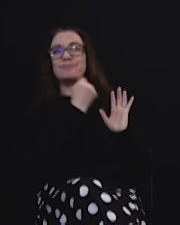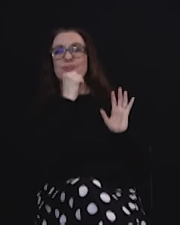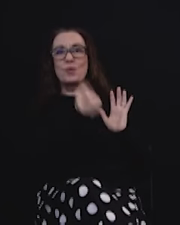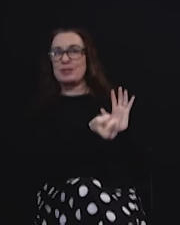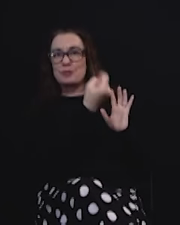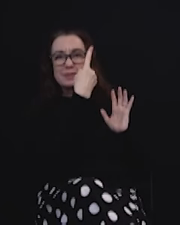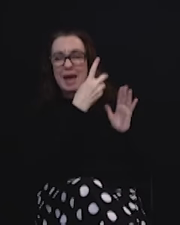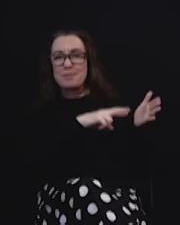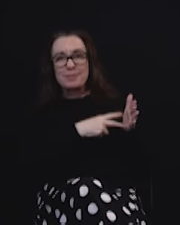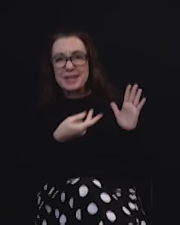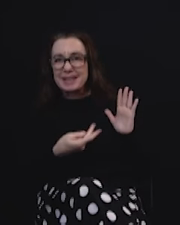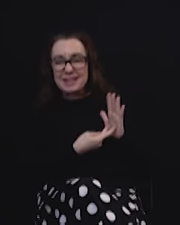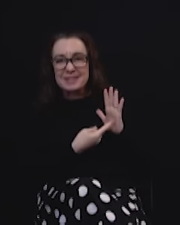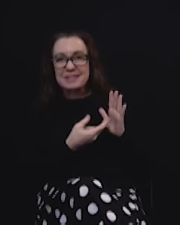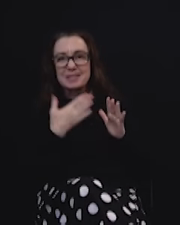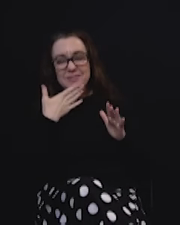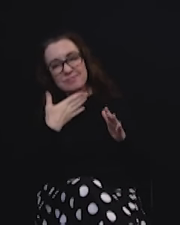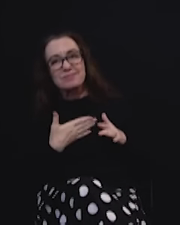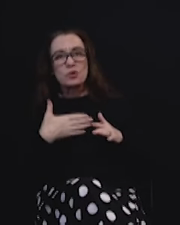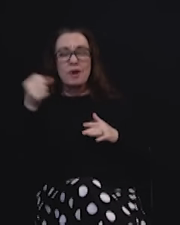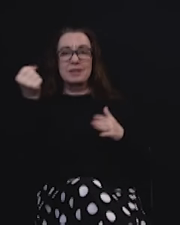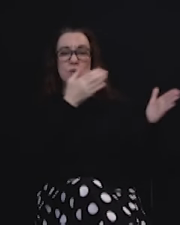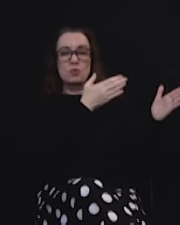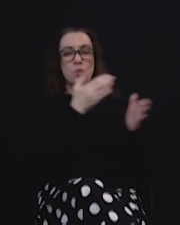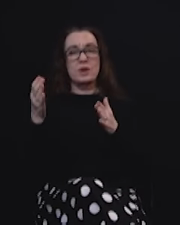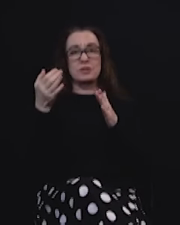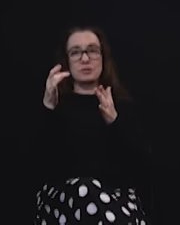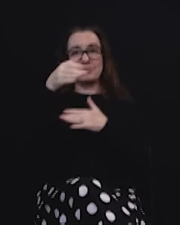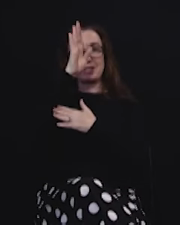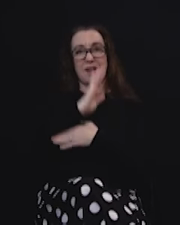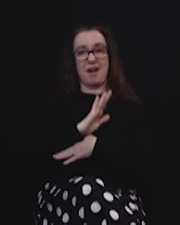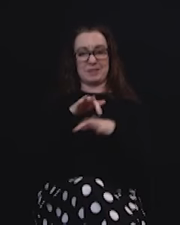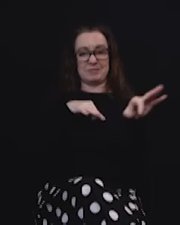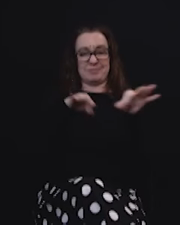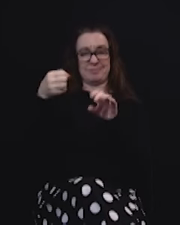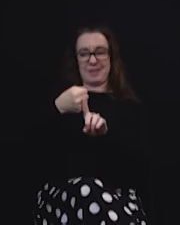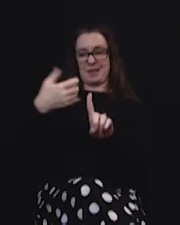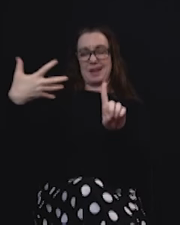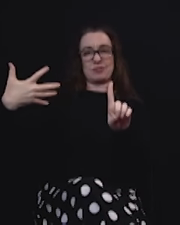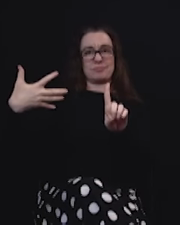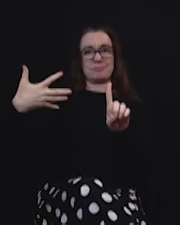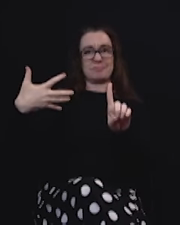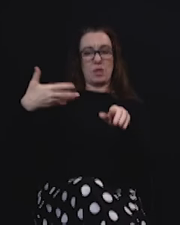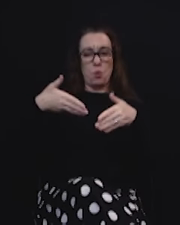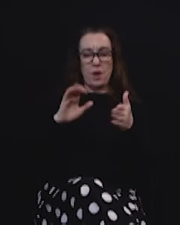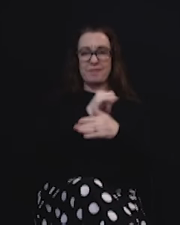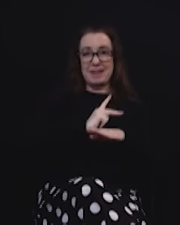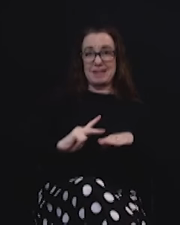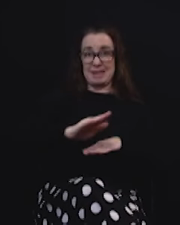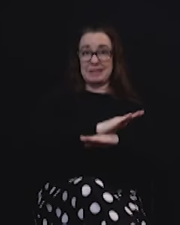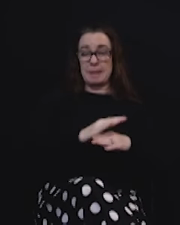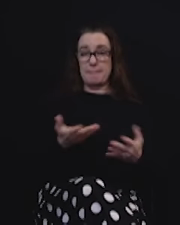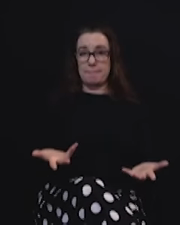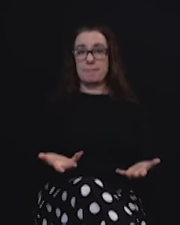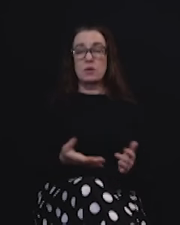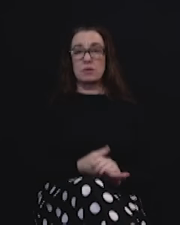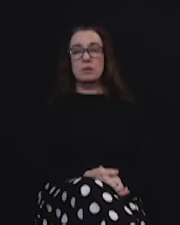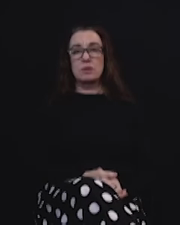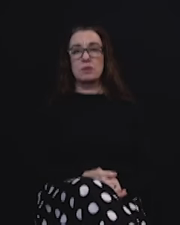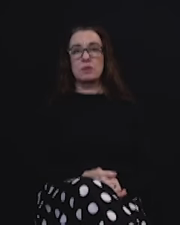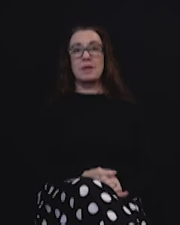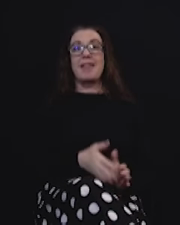true greatness is according to God's definition, according to the way of the kingdom of God.